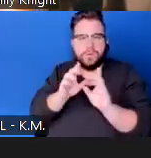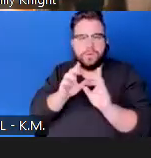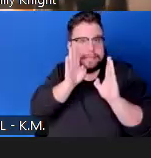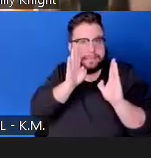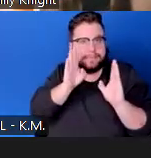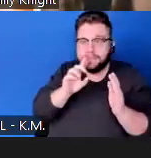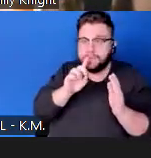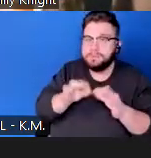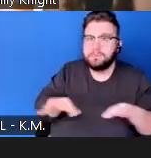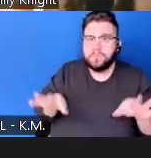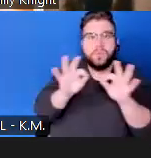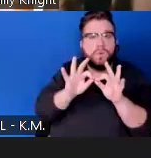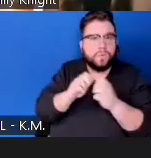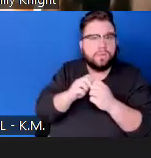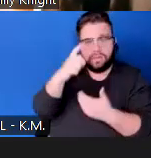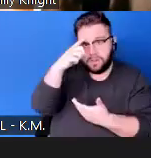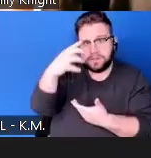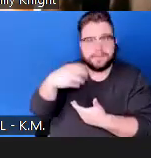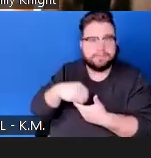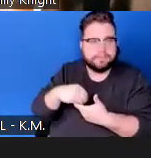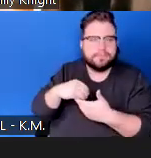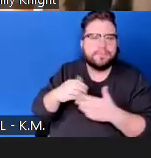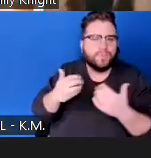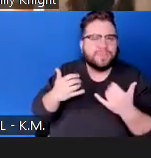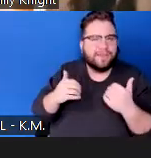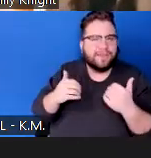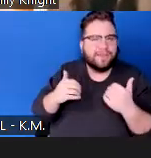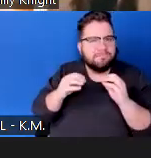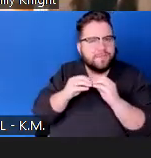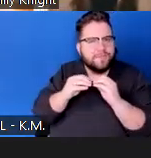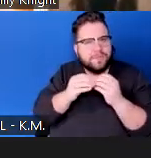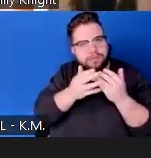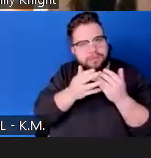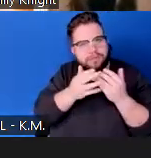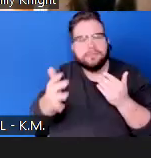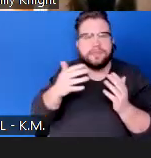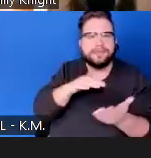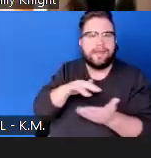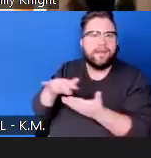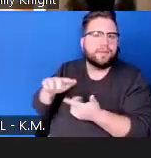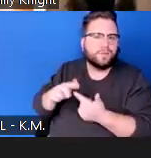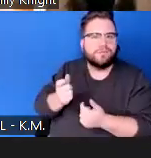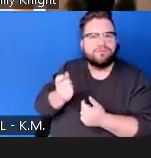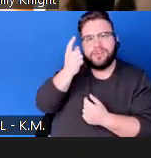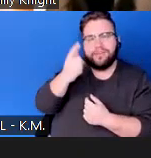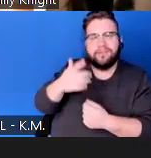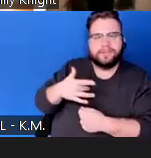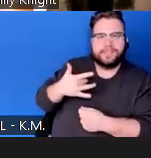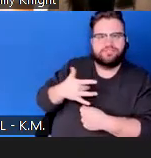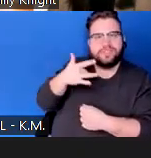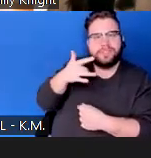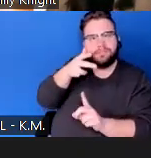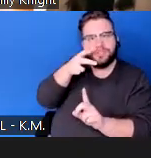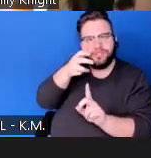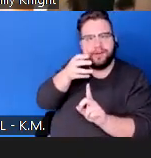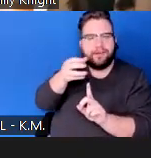are many more areas that we need to study to fully understand sensory perception in autism. Our brains are doing a lot